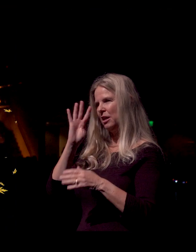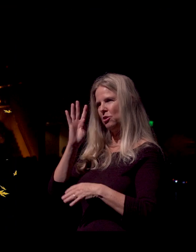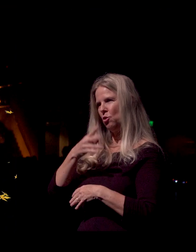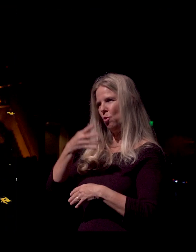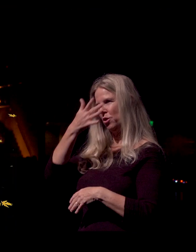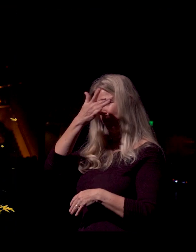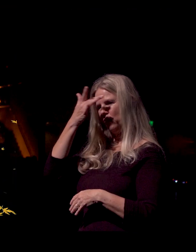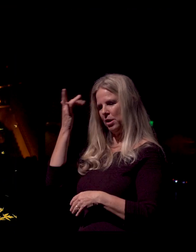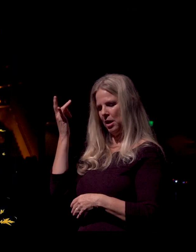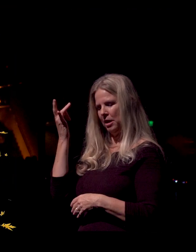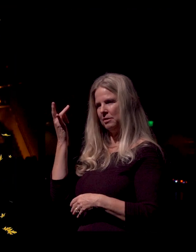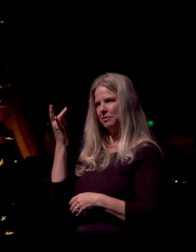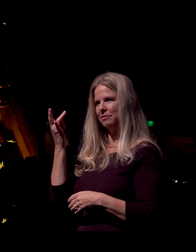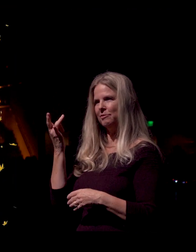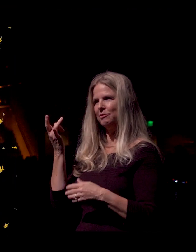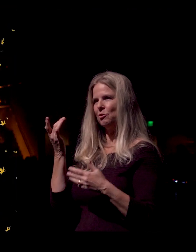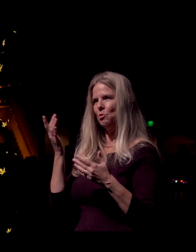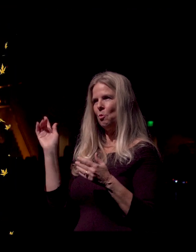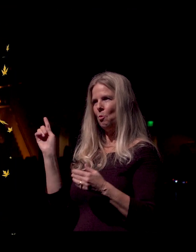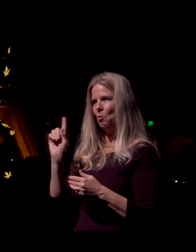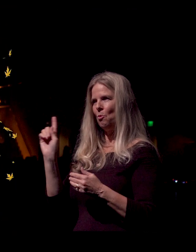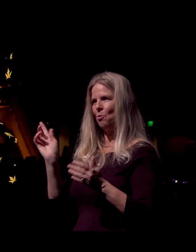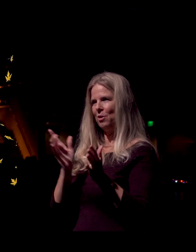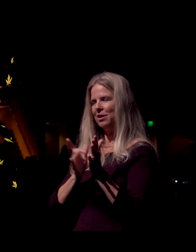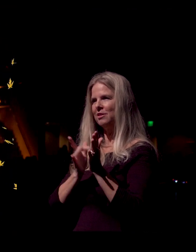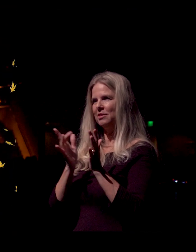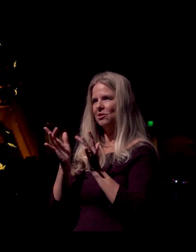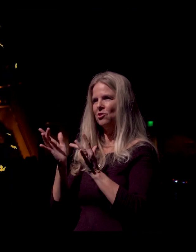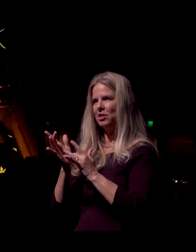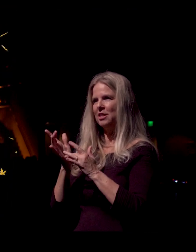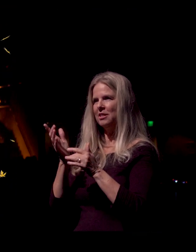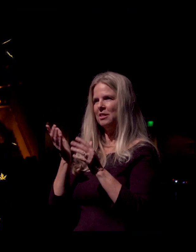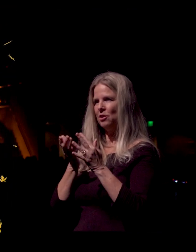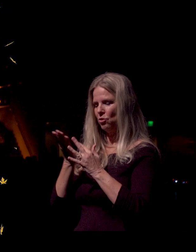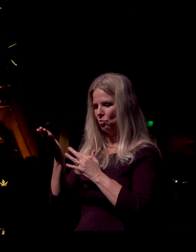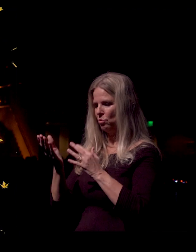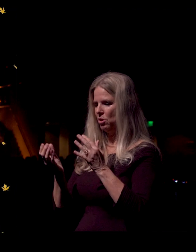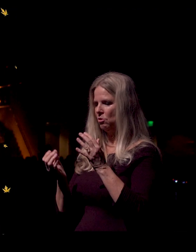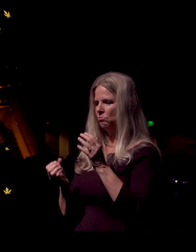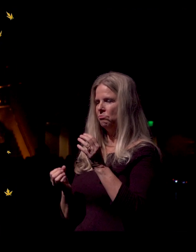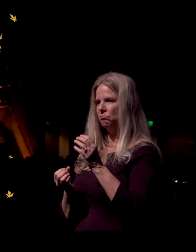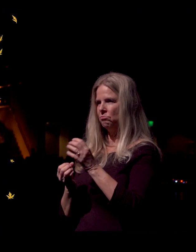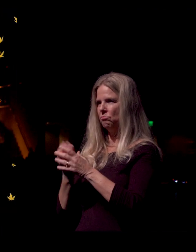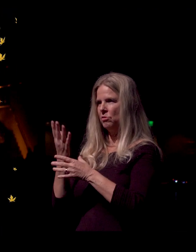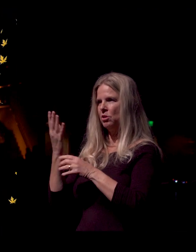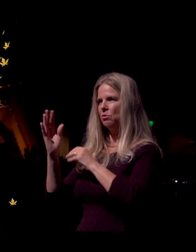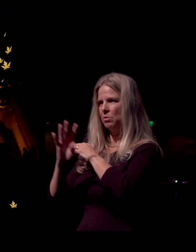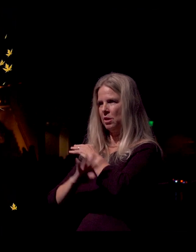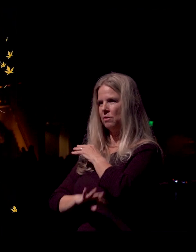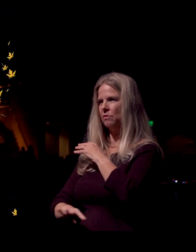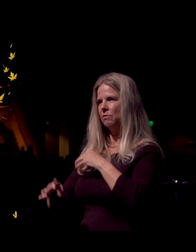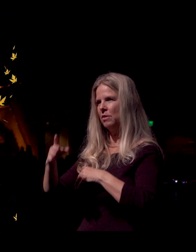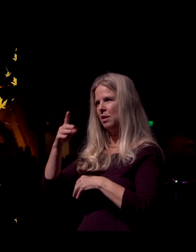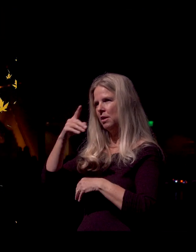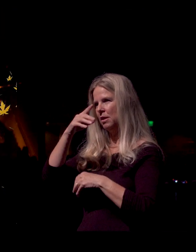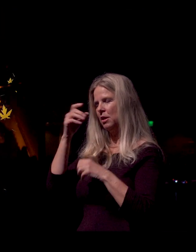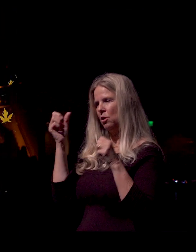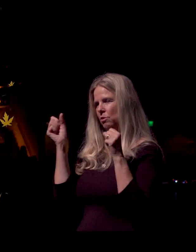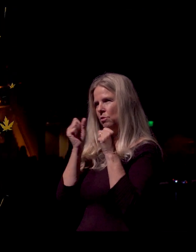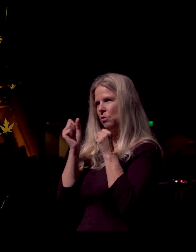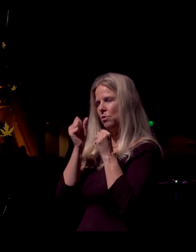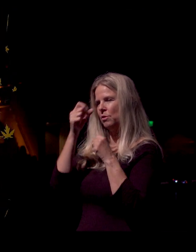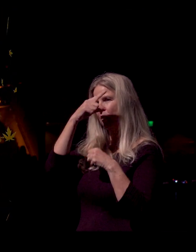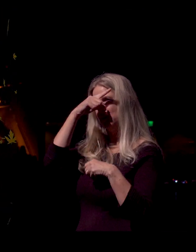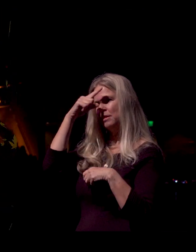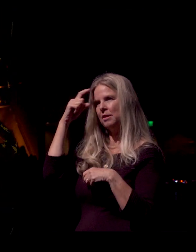Jesus tells us, "Surely I am with you always to the very end of the age." Jesus said he will be with us, that he is